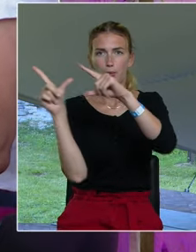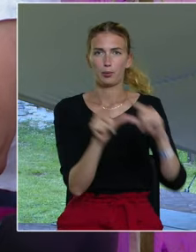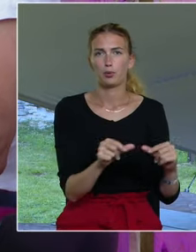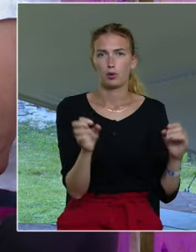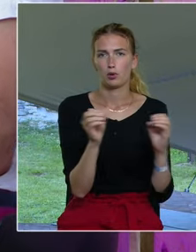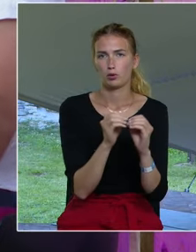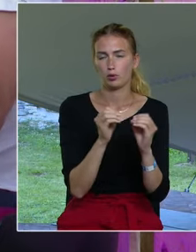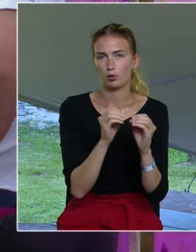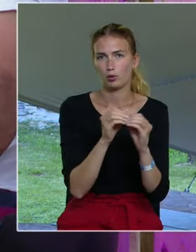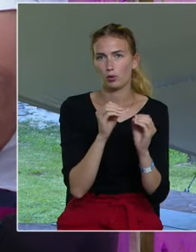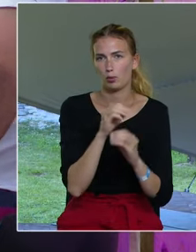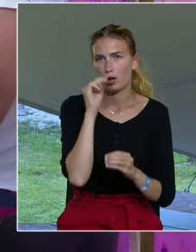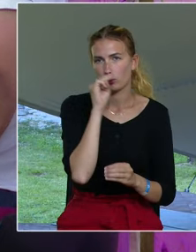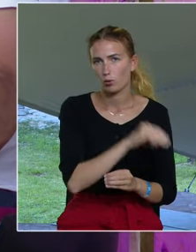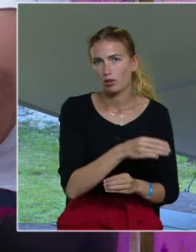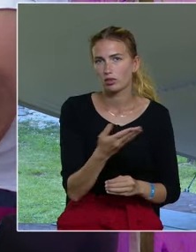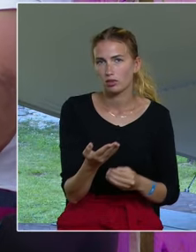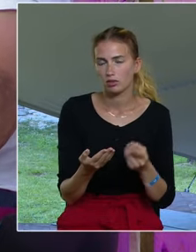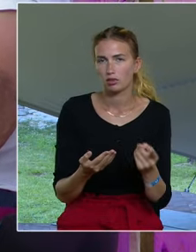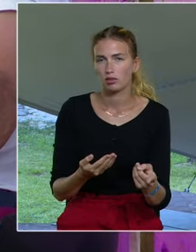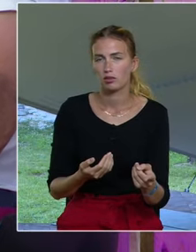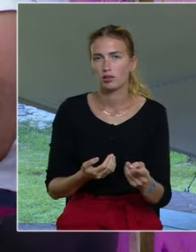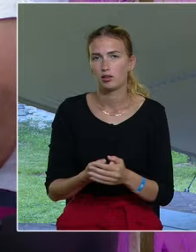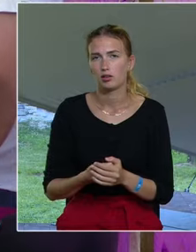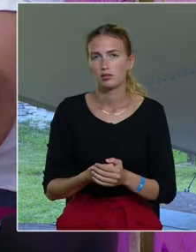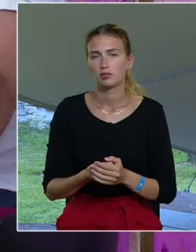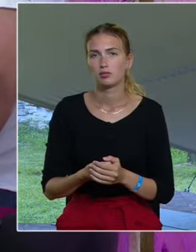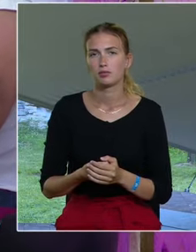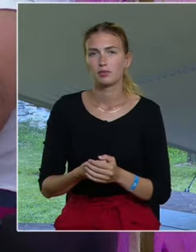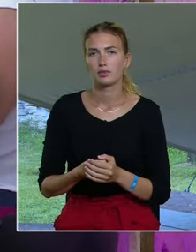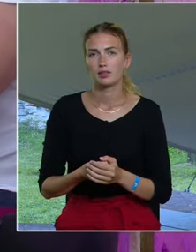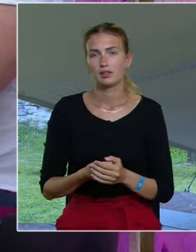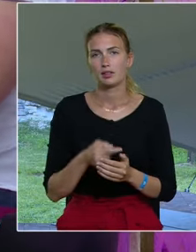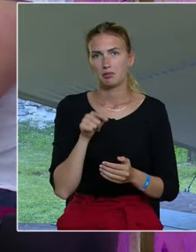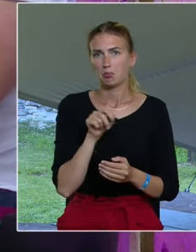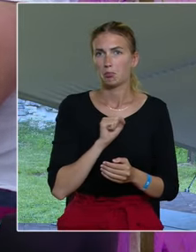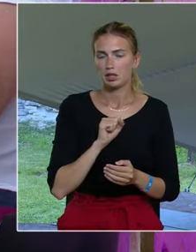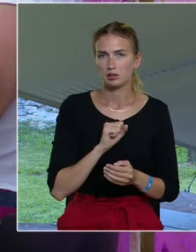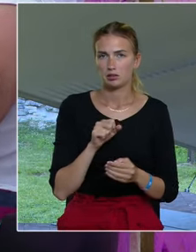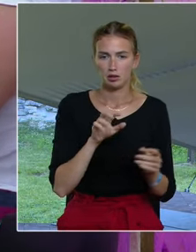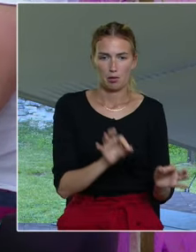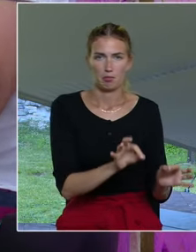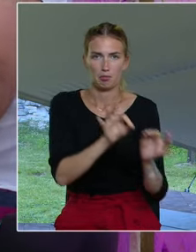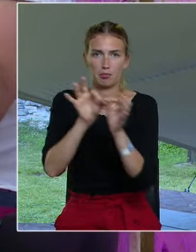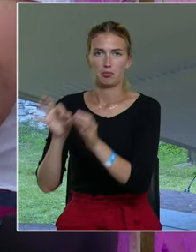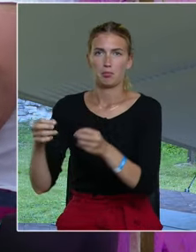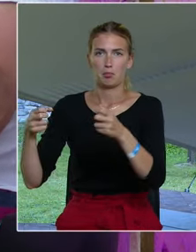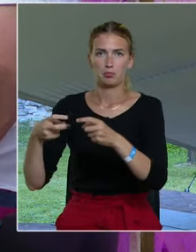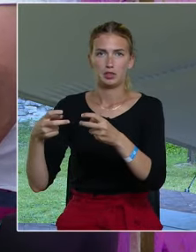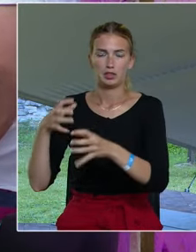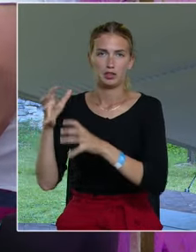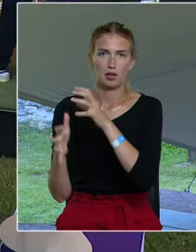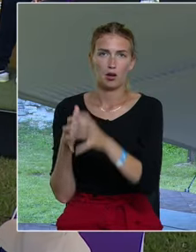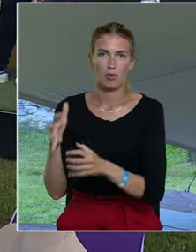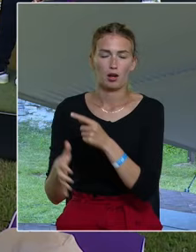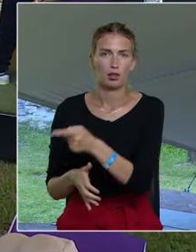potentially to a few thousand, which is the cost of a proper, like, an SLR camera. Because I think that's the last question you said, like, you know, what's a technological